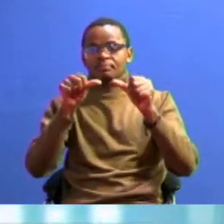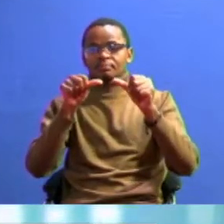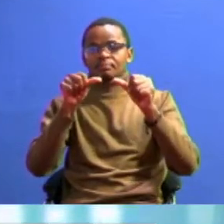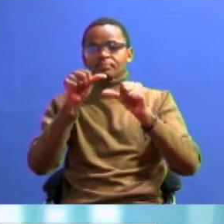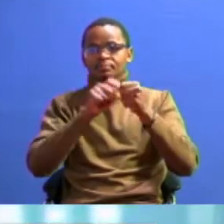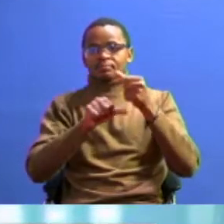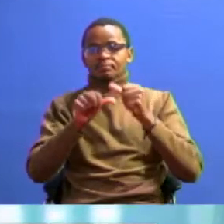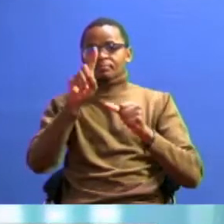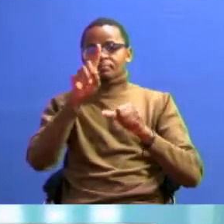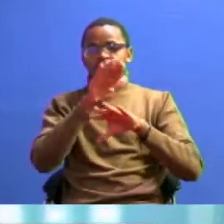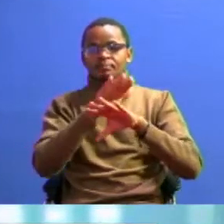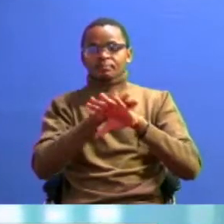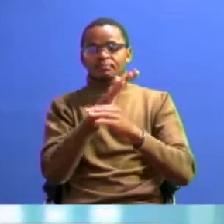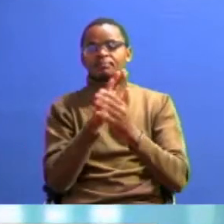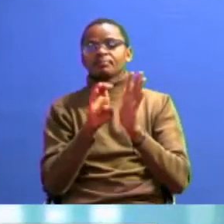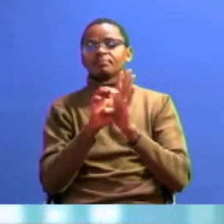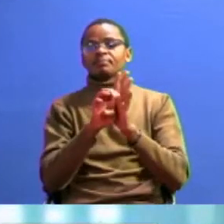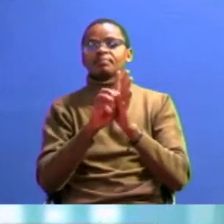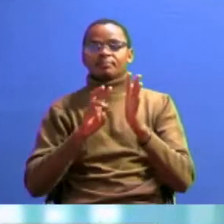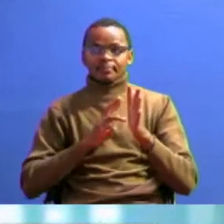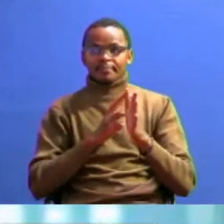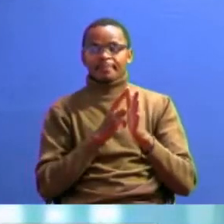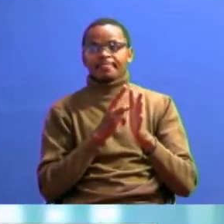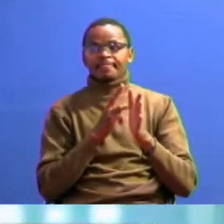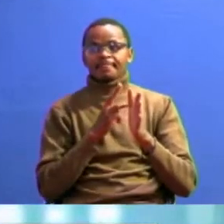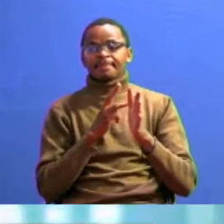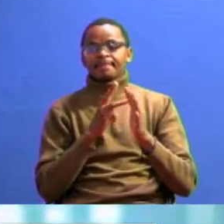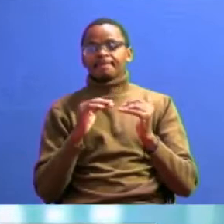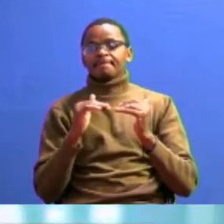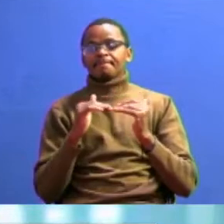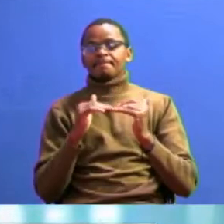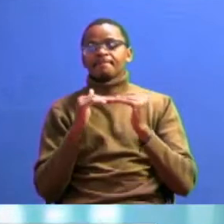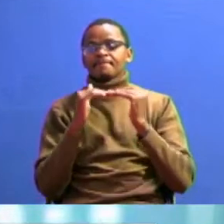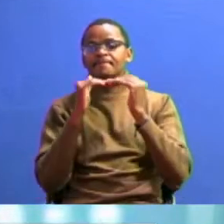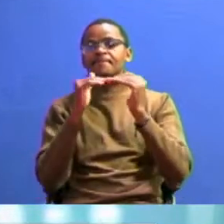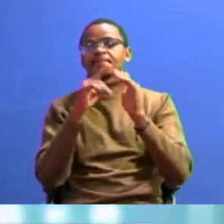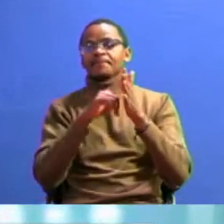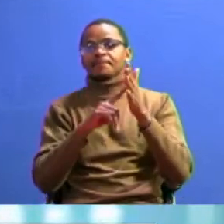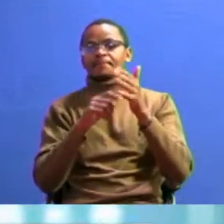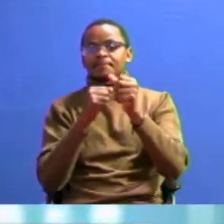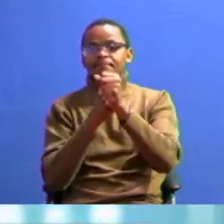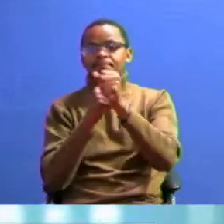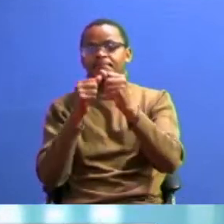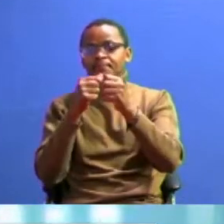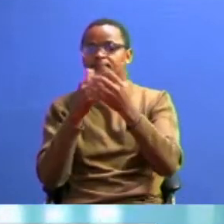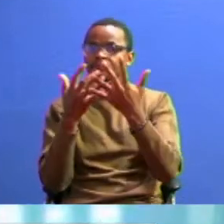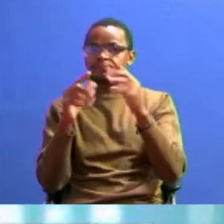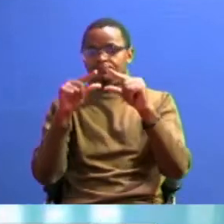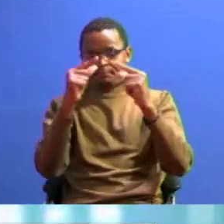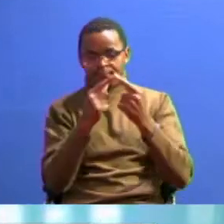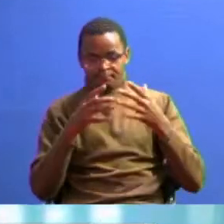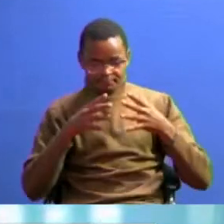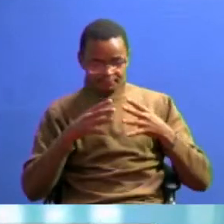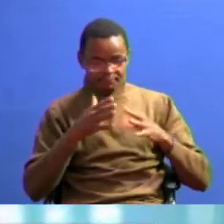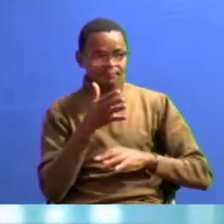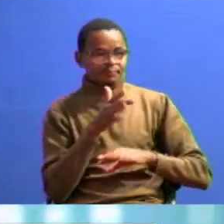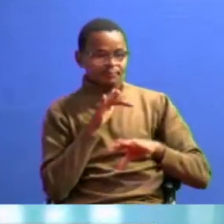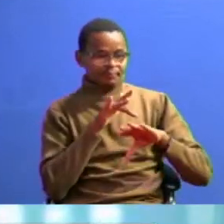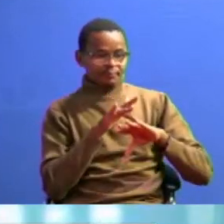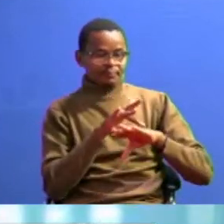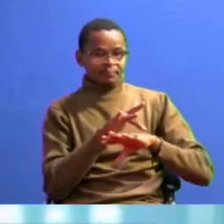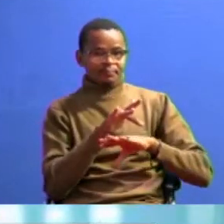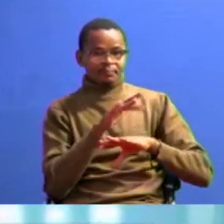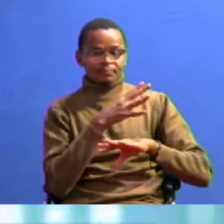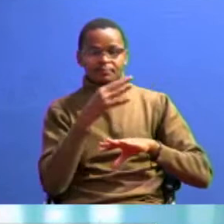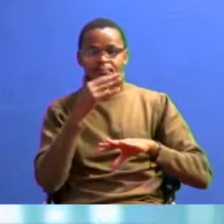want to give you one good example. We are actually strengthening what we call support groups so that people who are already affected